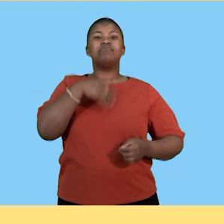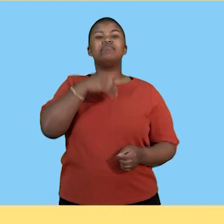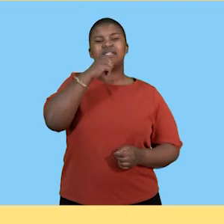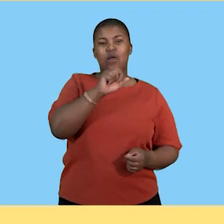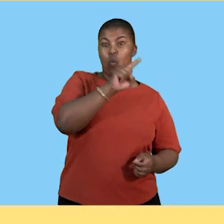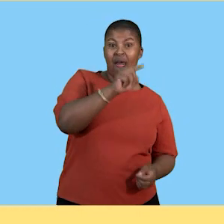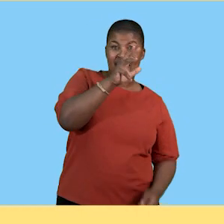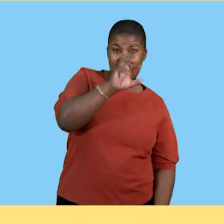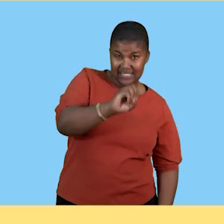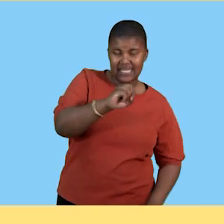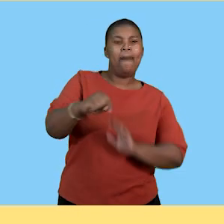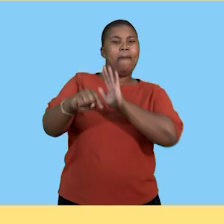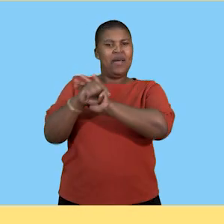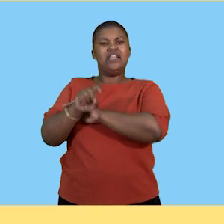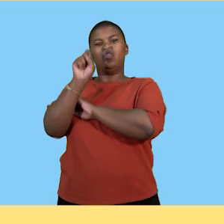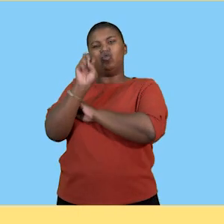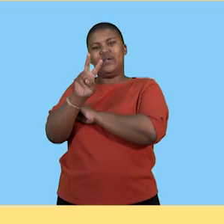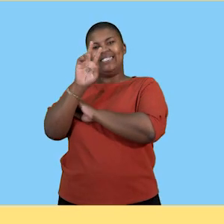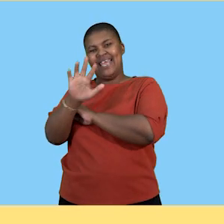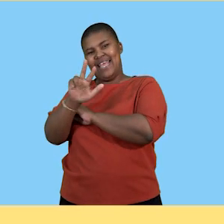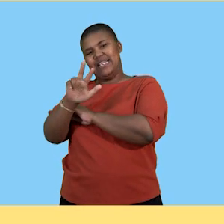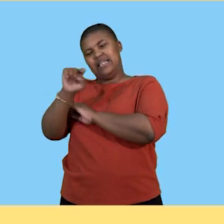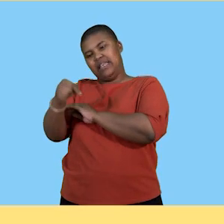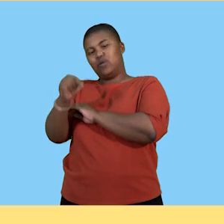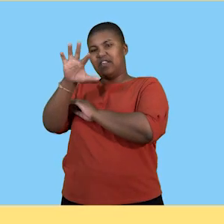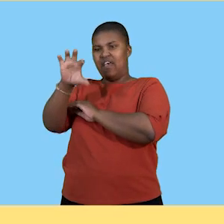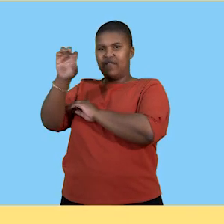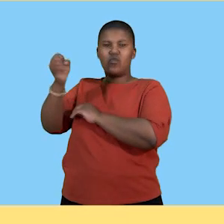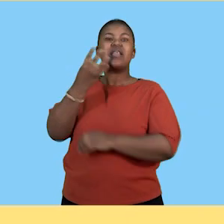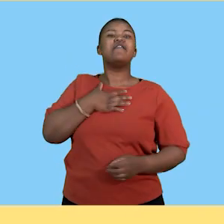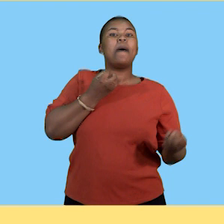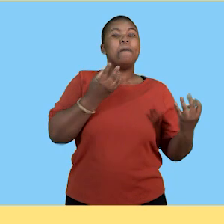say 190 minus 28.5 gives you